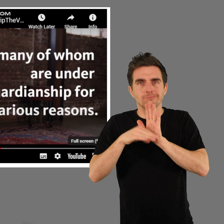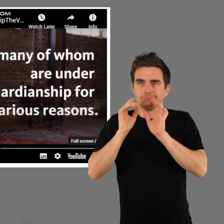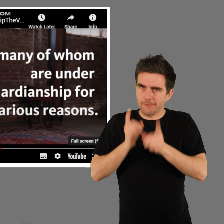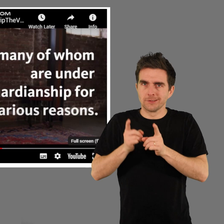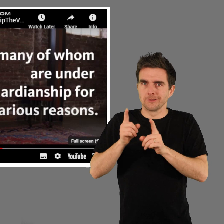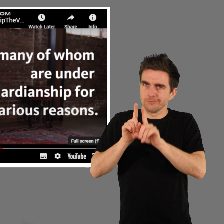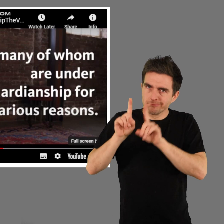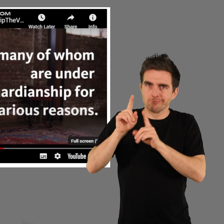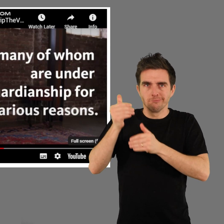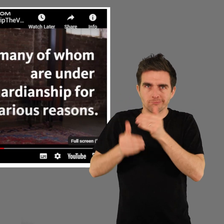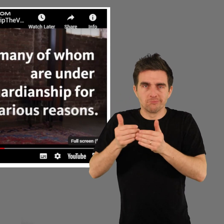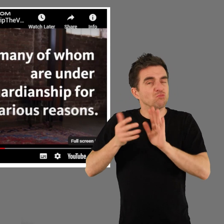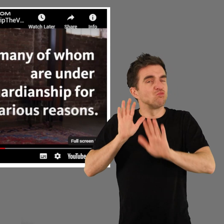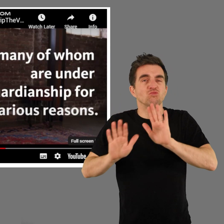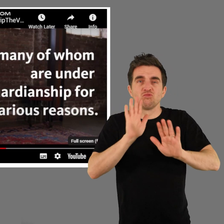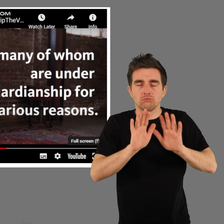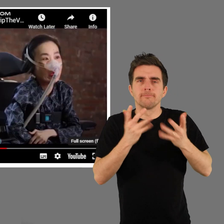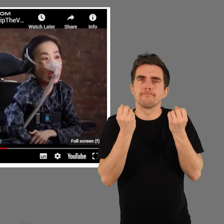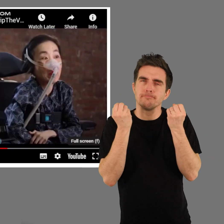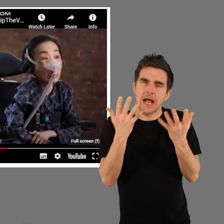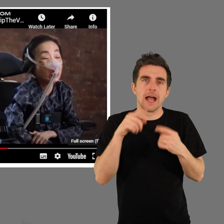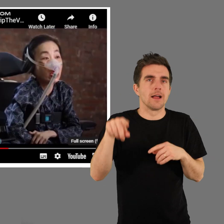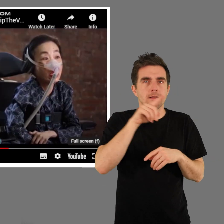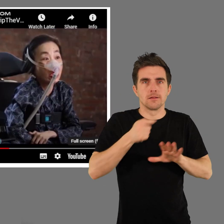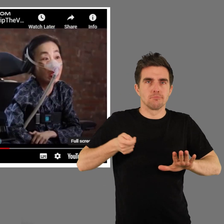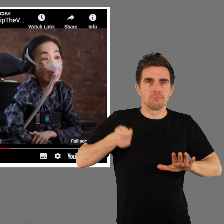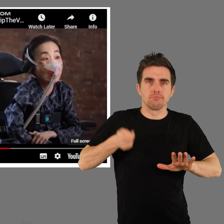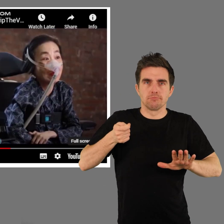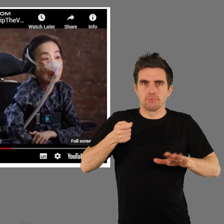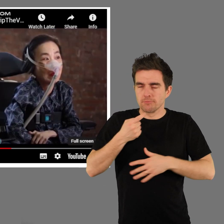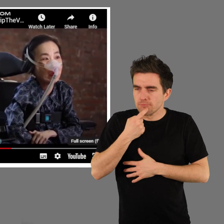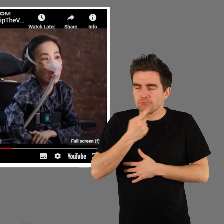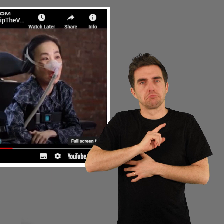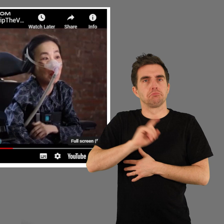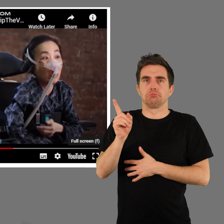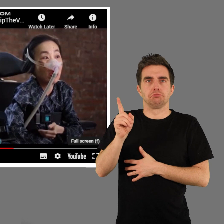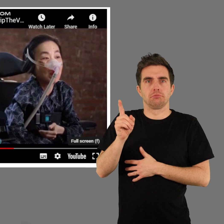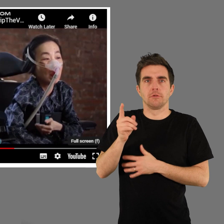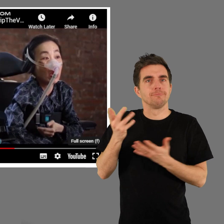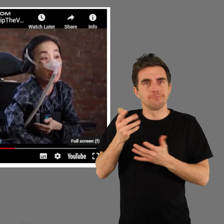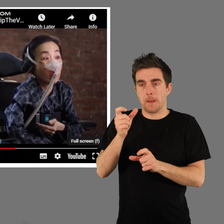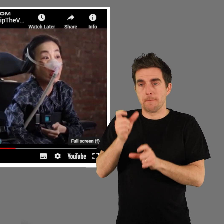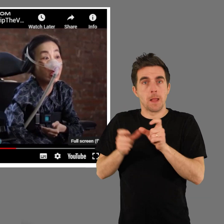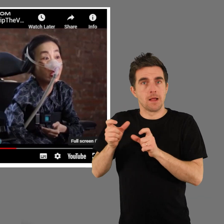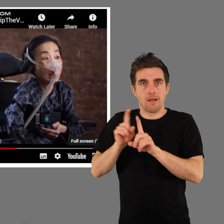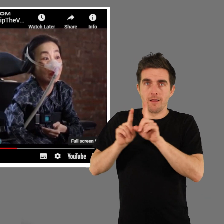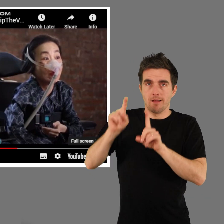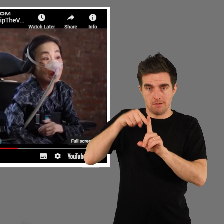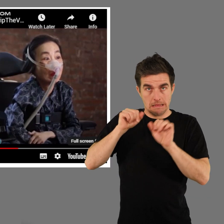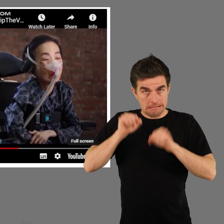guardianship for various reasons. Many judges bar people under